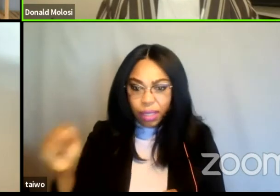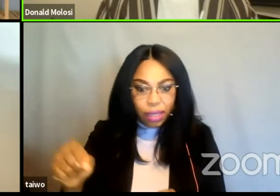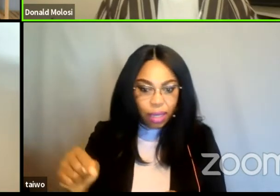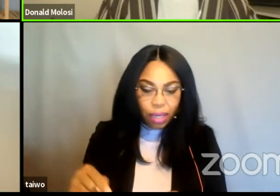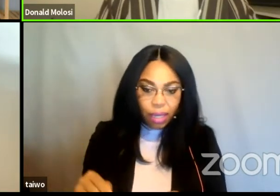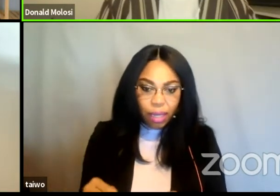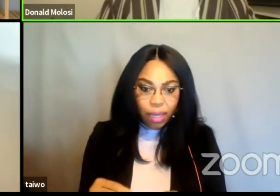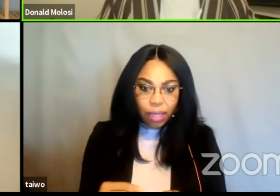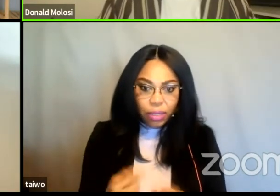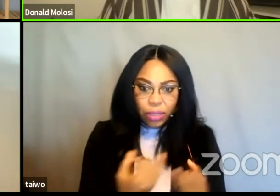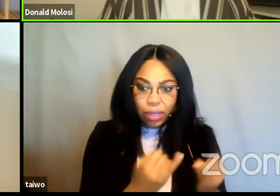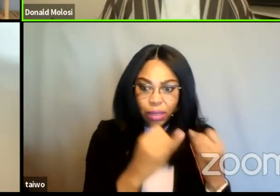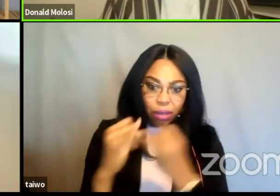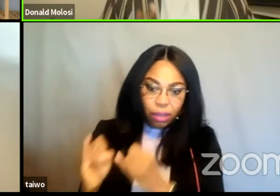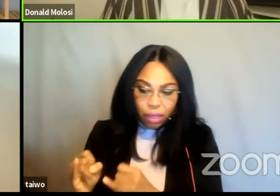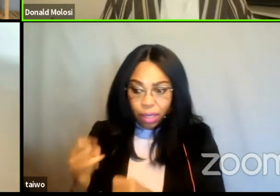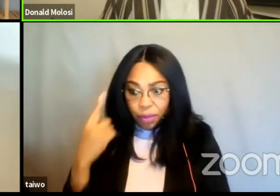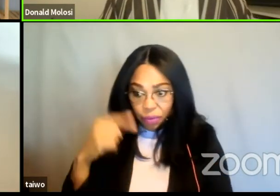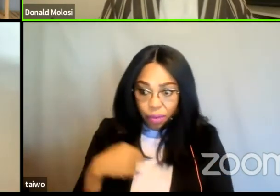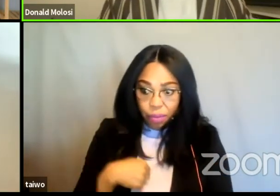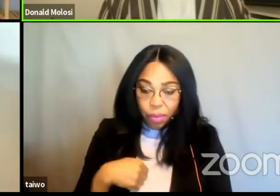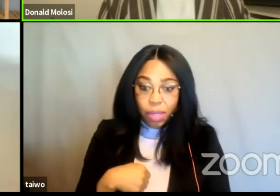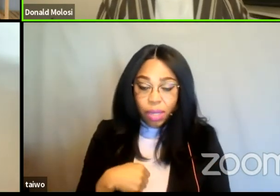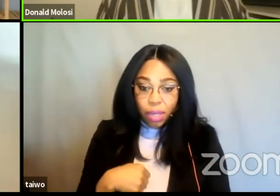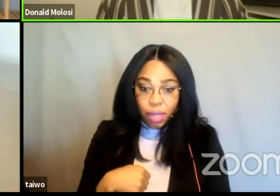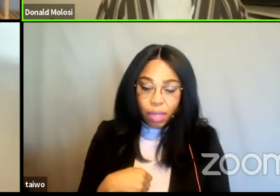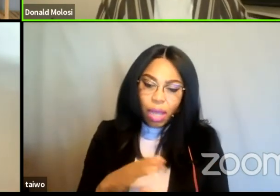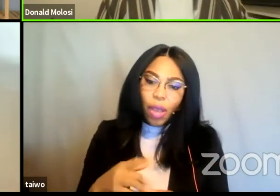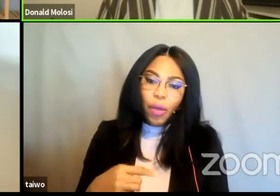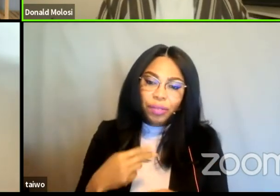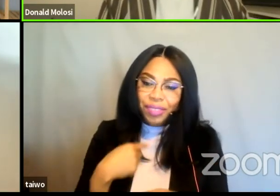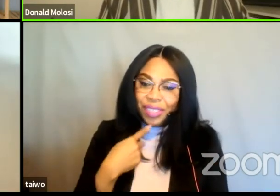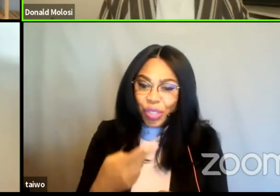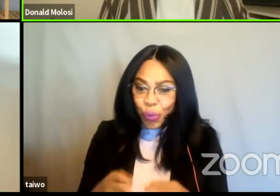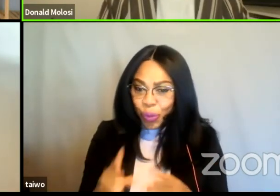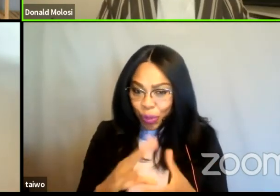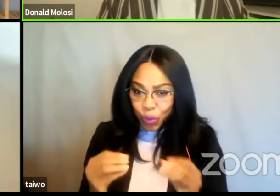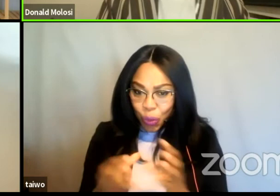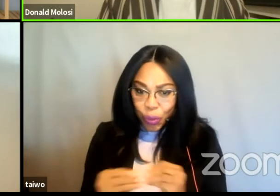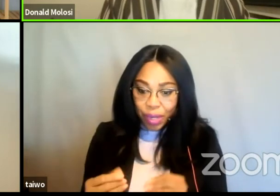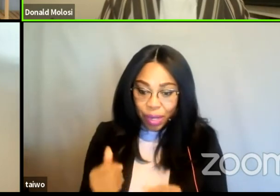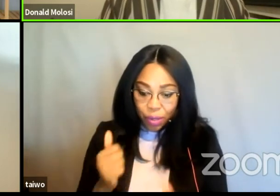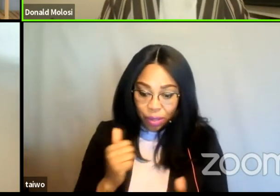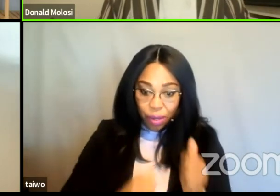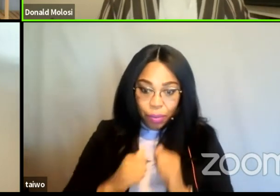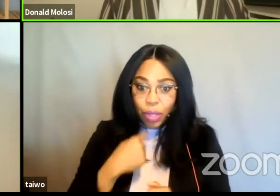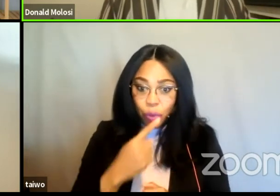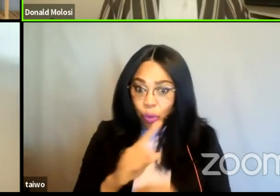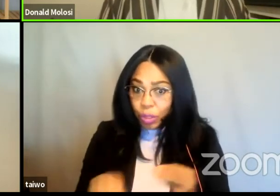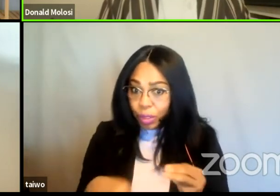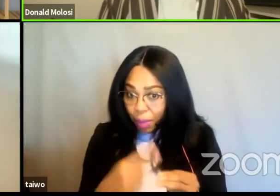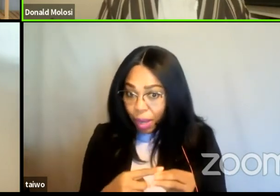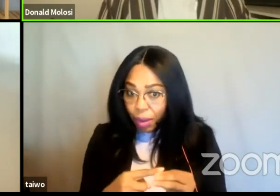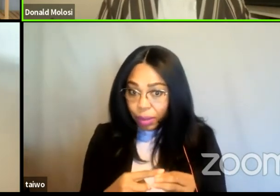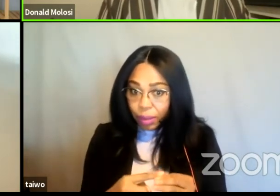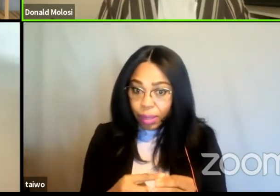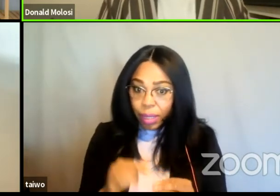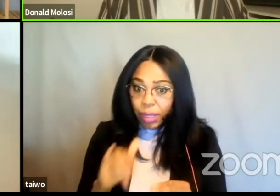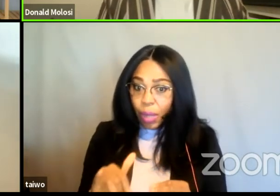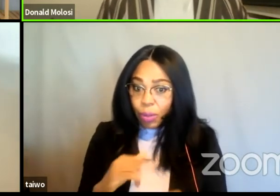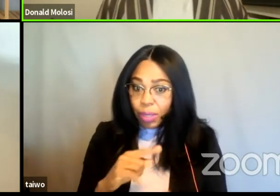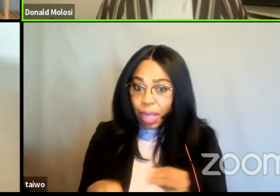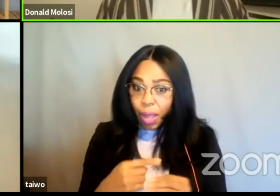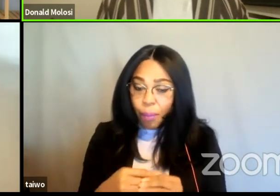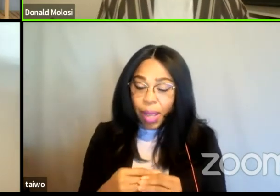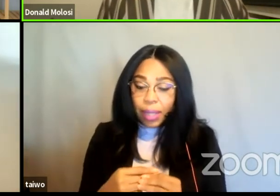that unfolded for me pragmatically, I'll just tell you a quick story, is the play that I told you about, that was about the